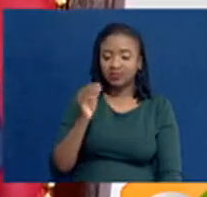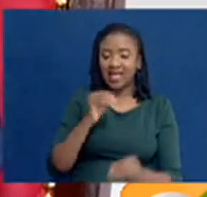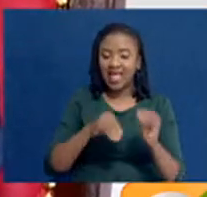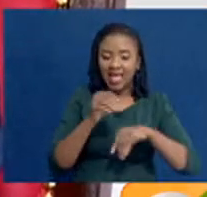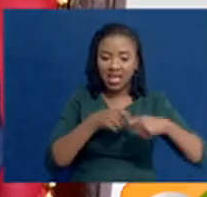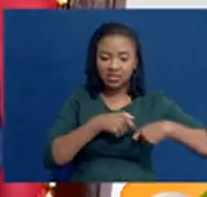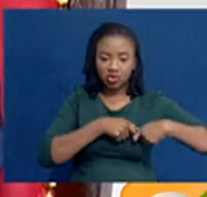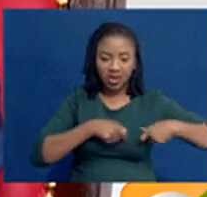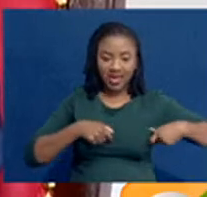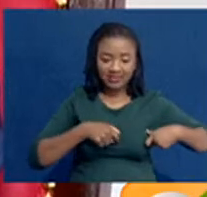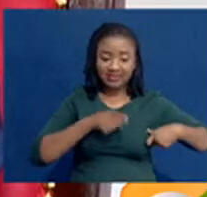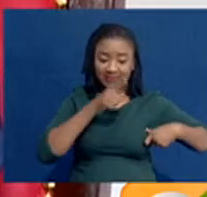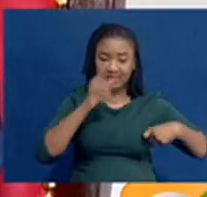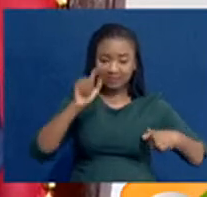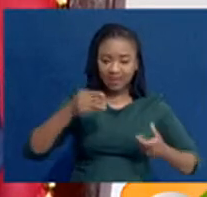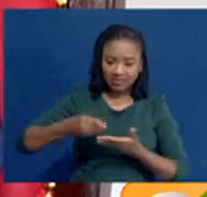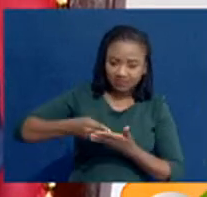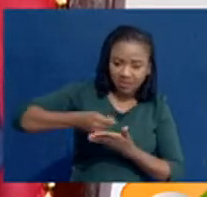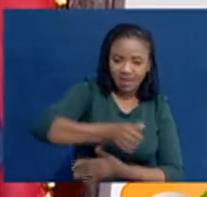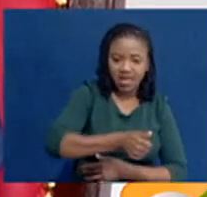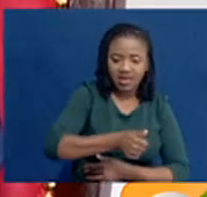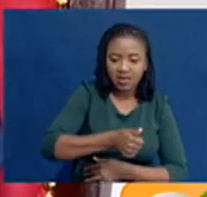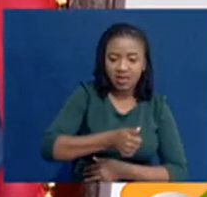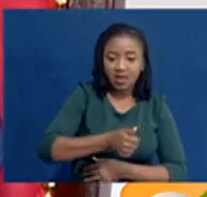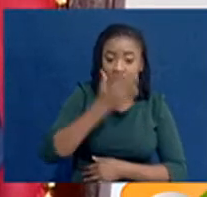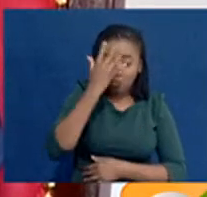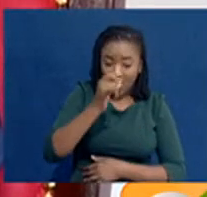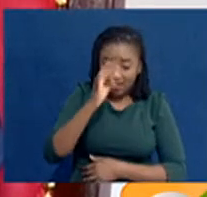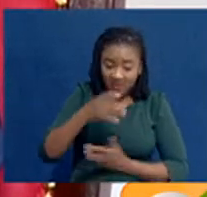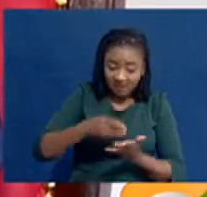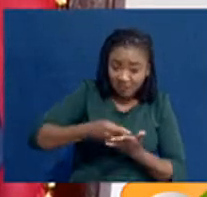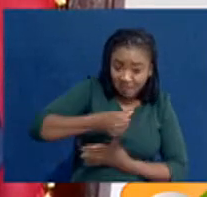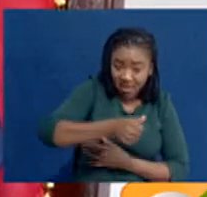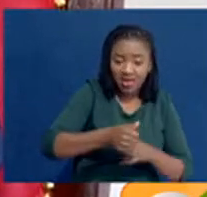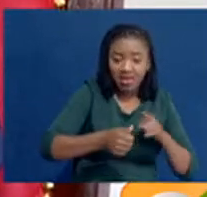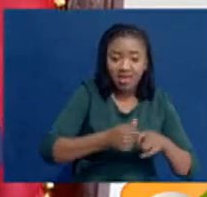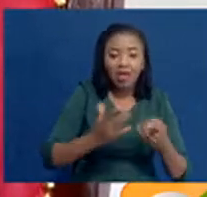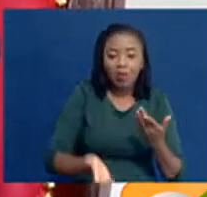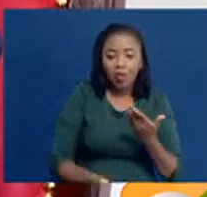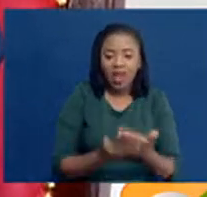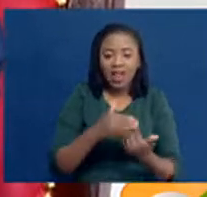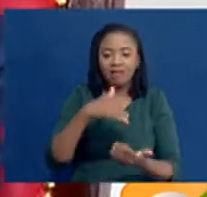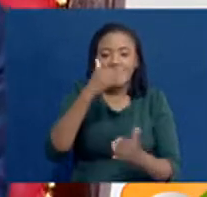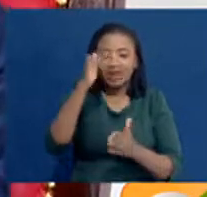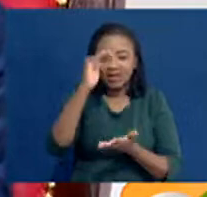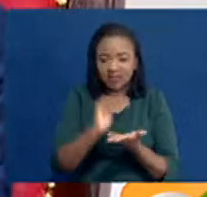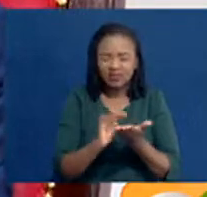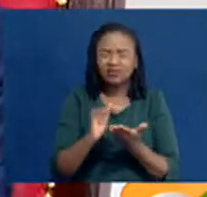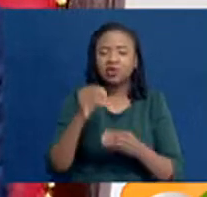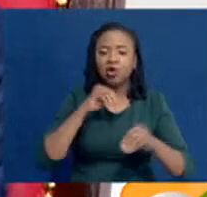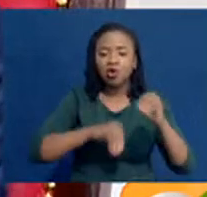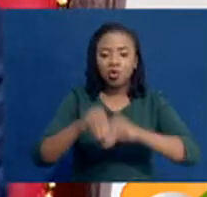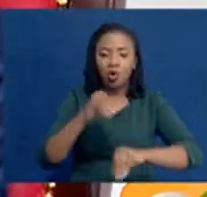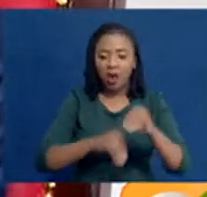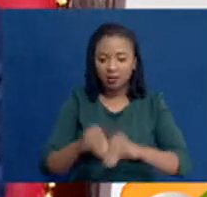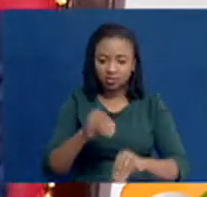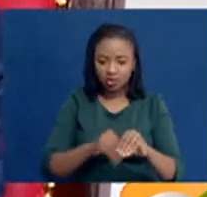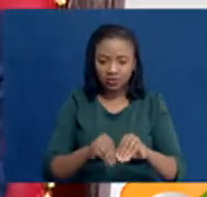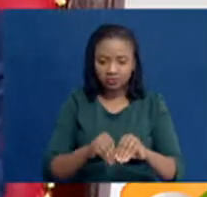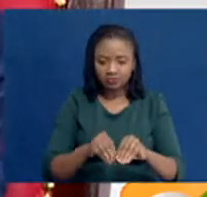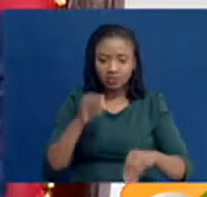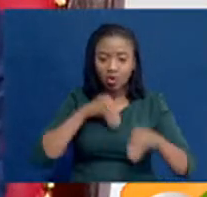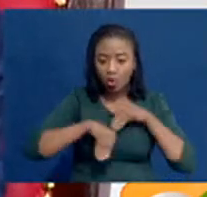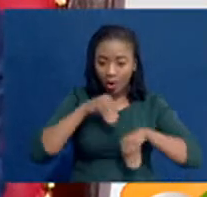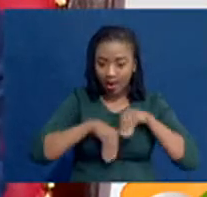agents be catered for. I'd want to encourage you to think a little wide, because that's